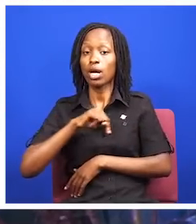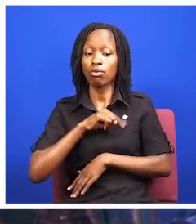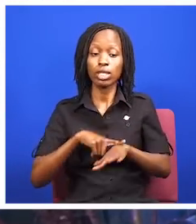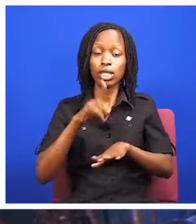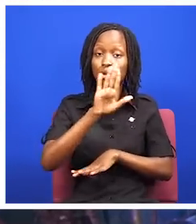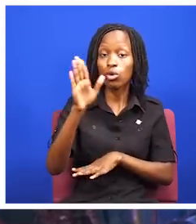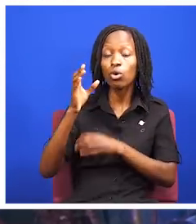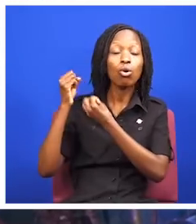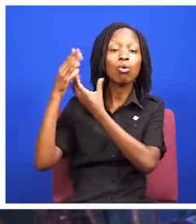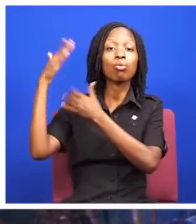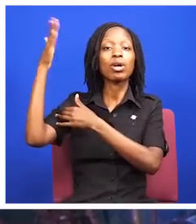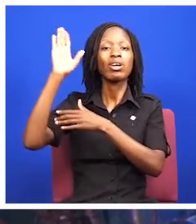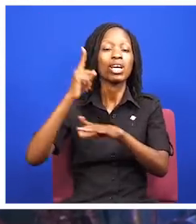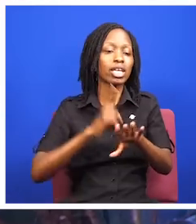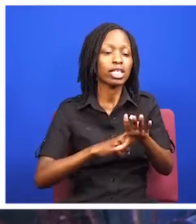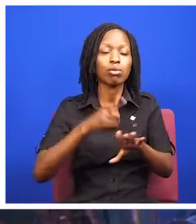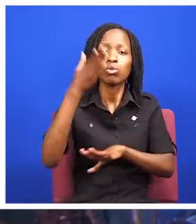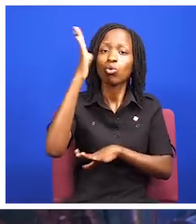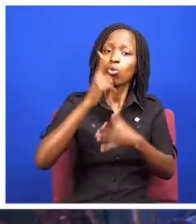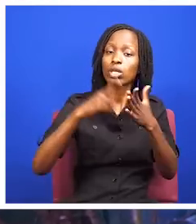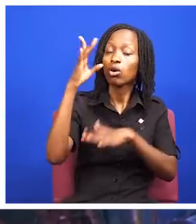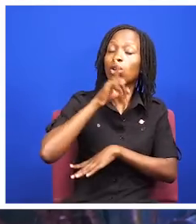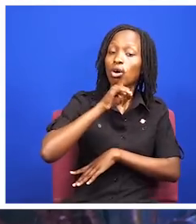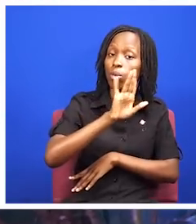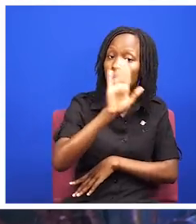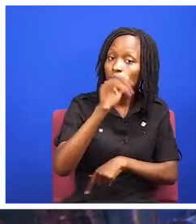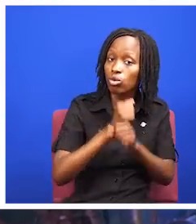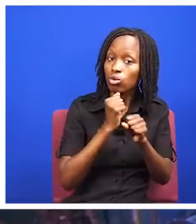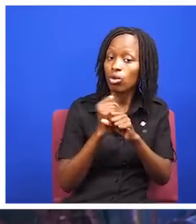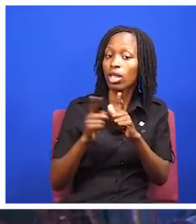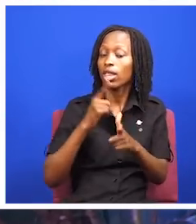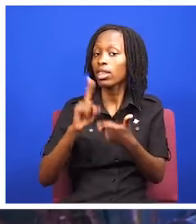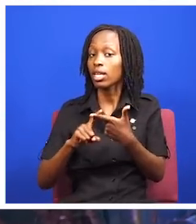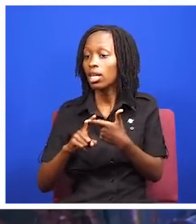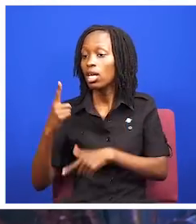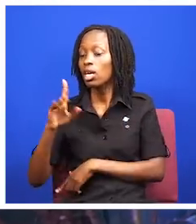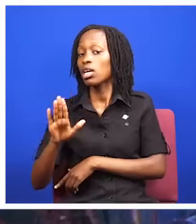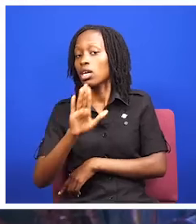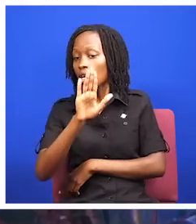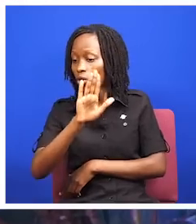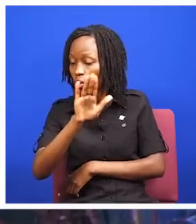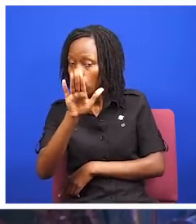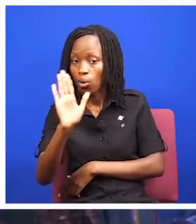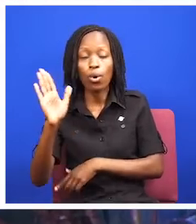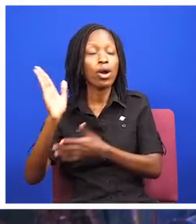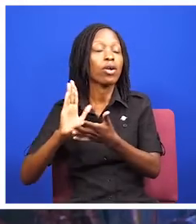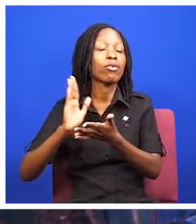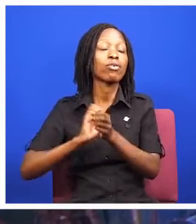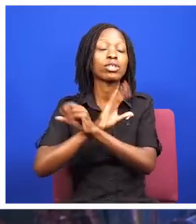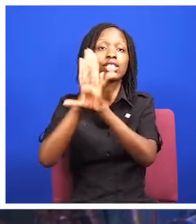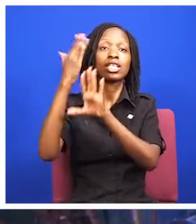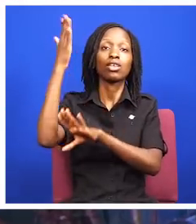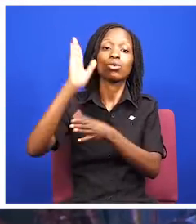when you obey God, when you do what God has commanded us to do, then we are radiating His